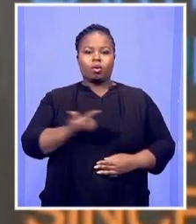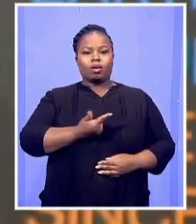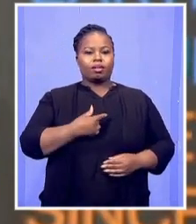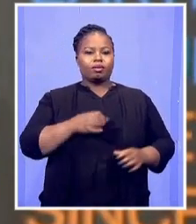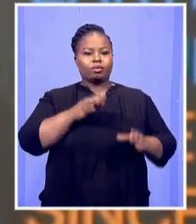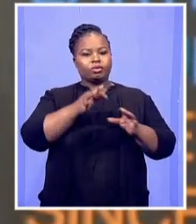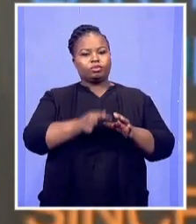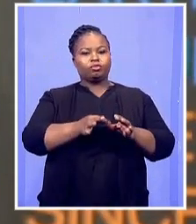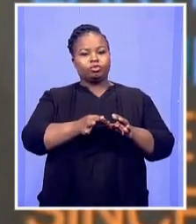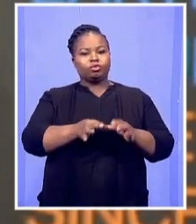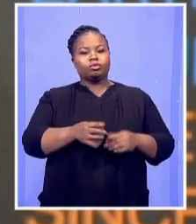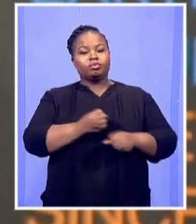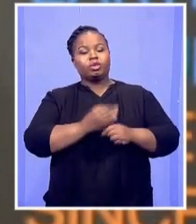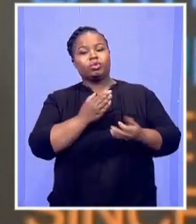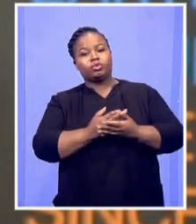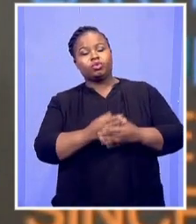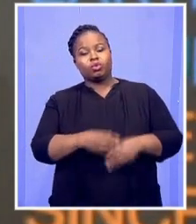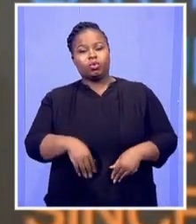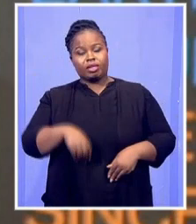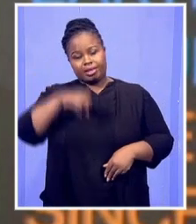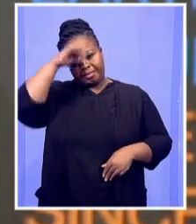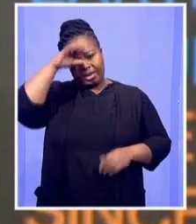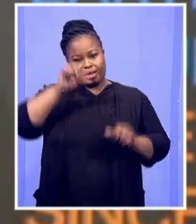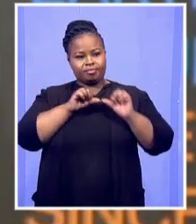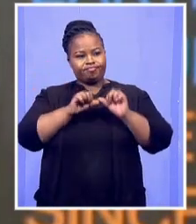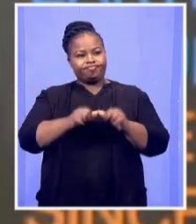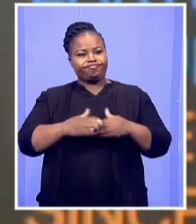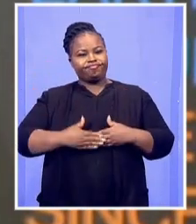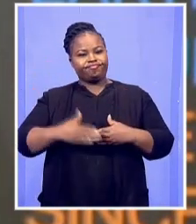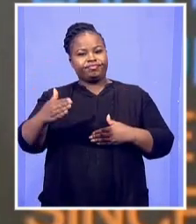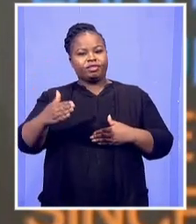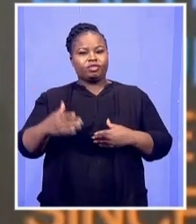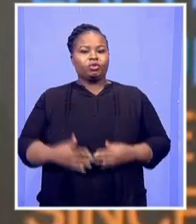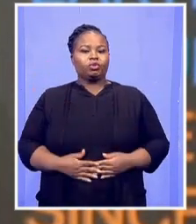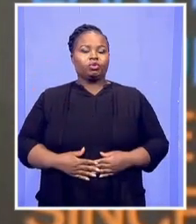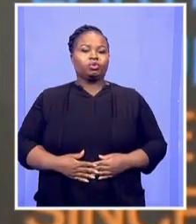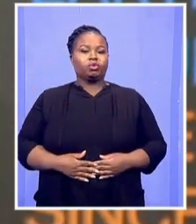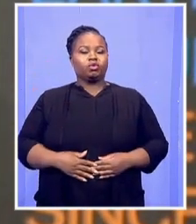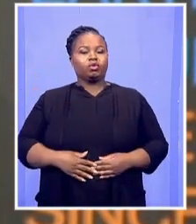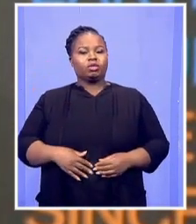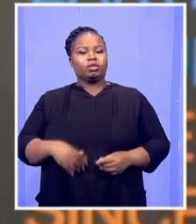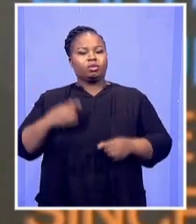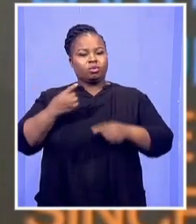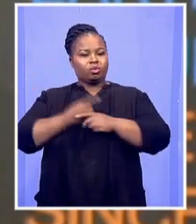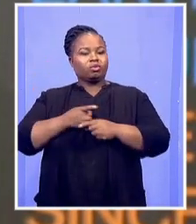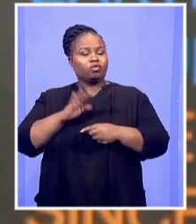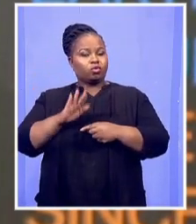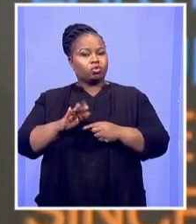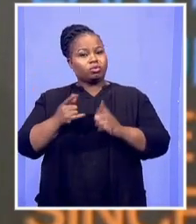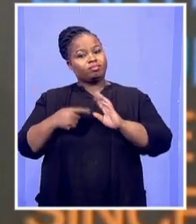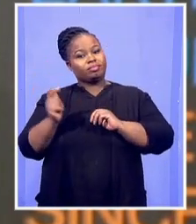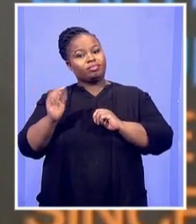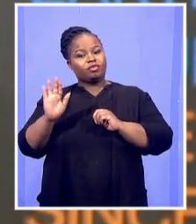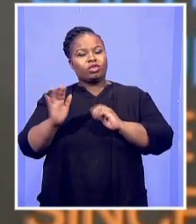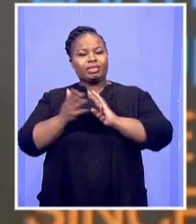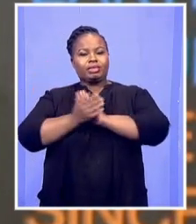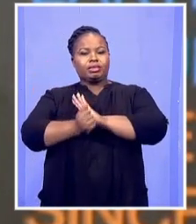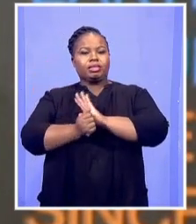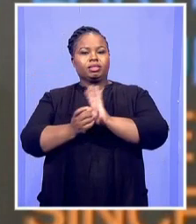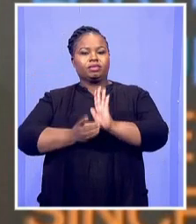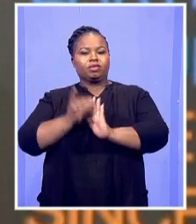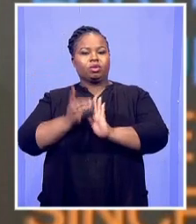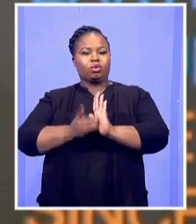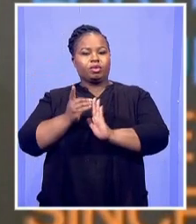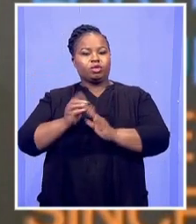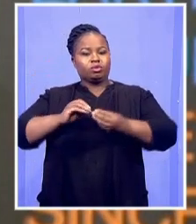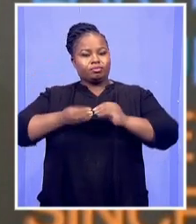to extending mine life, to increasing mining exports, to skills development, and to the